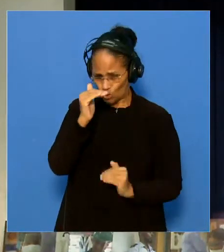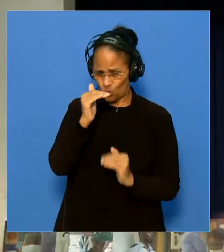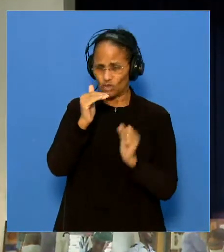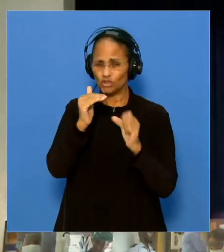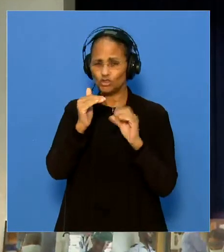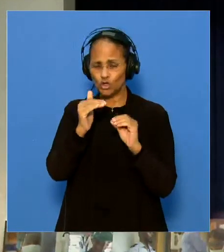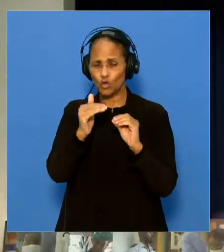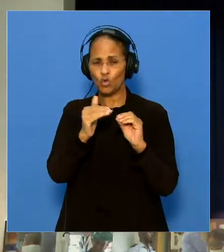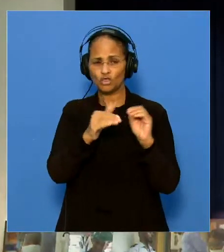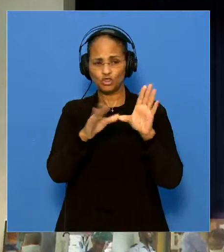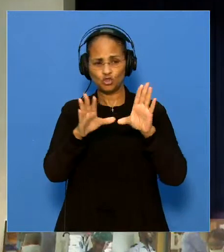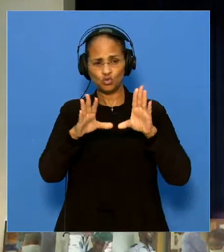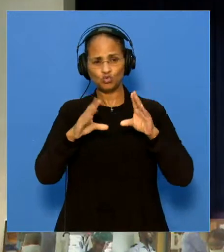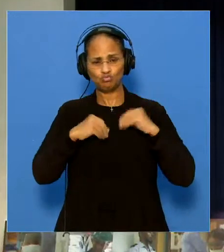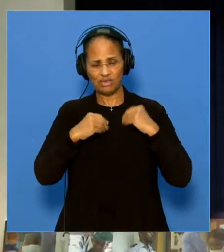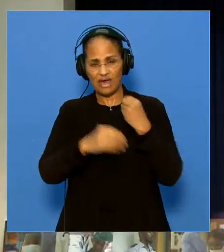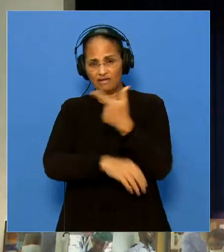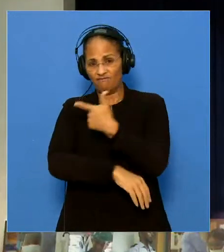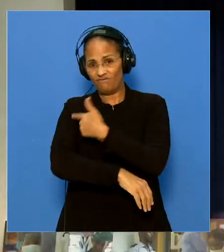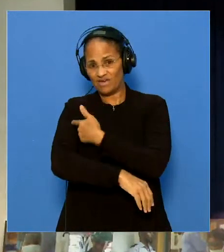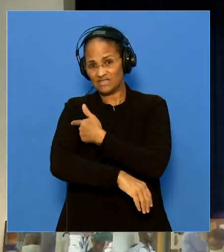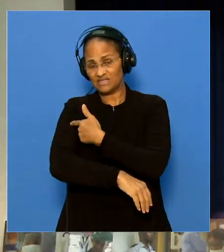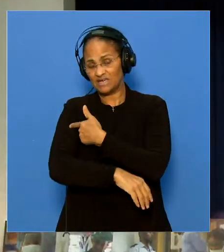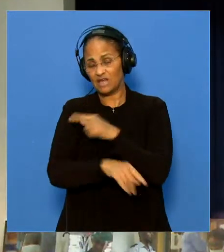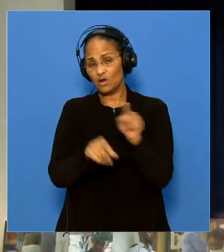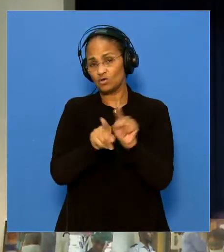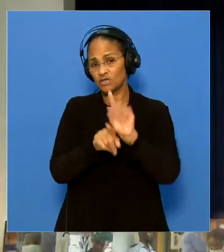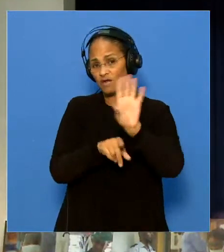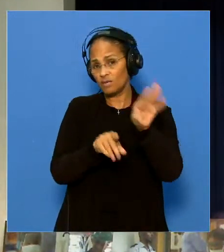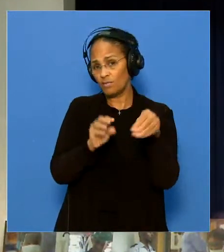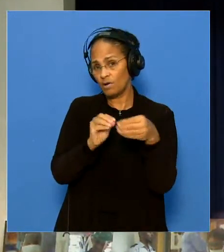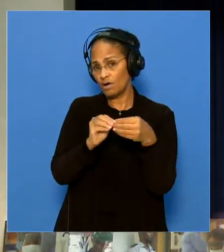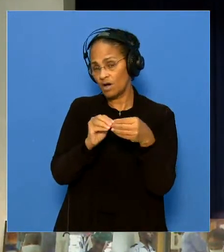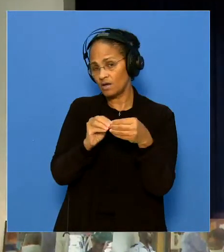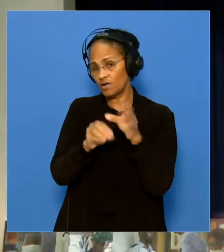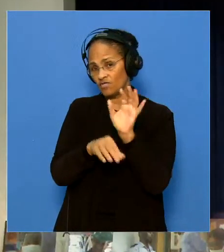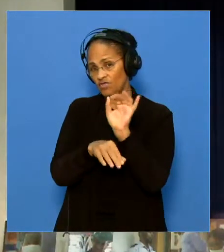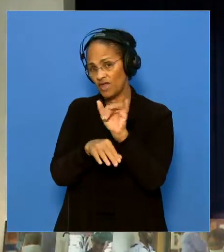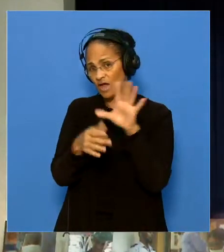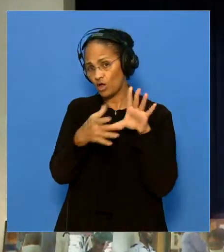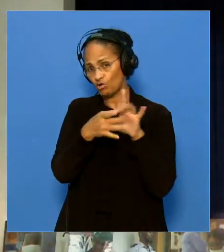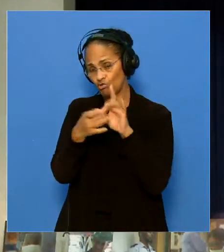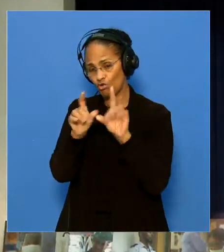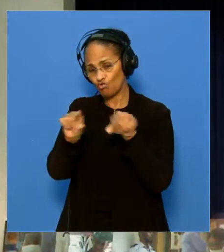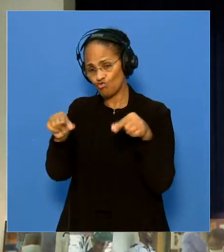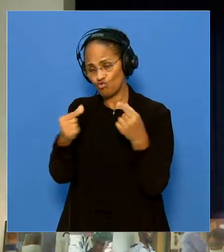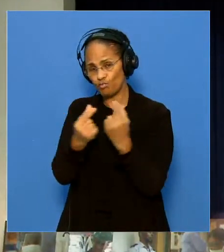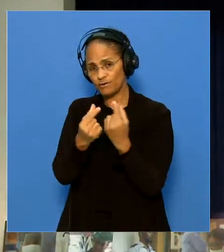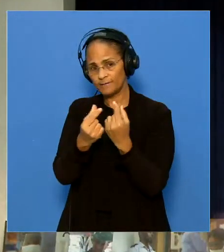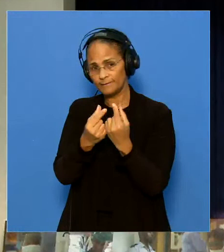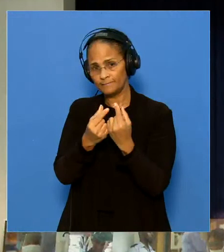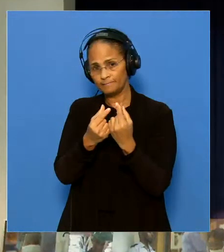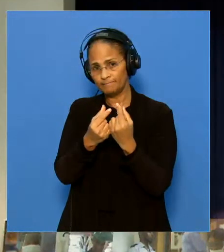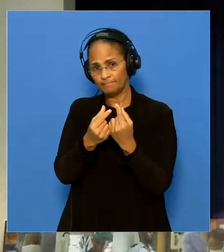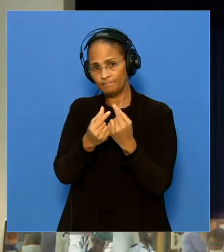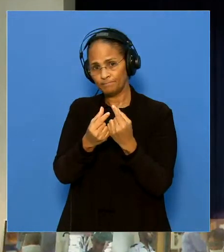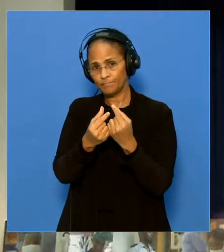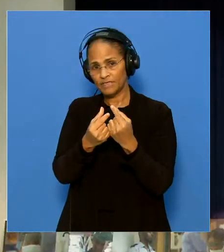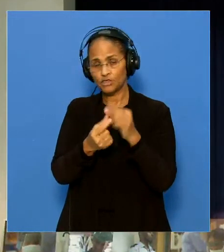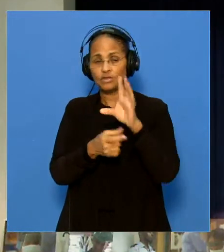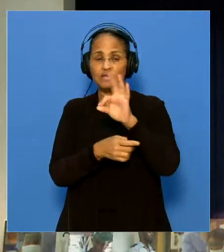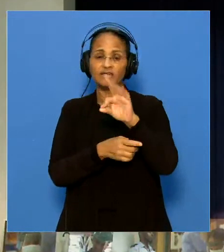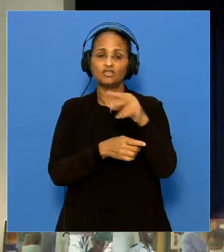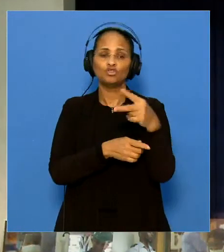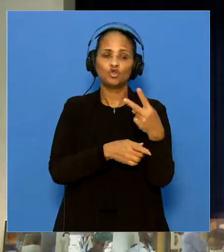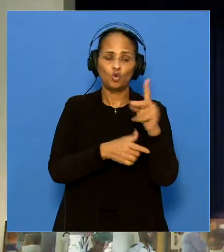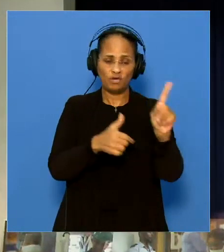also said that of the 190 countries that are part of the alliance, the 92 poorest will be first in line, which obviously